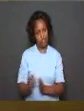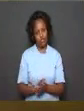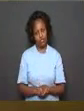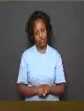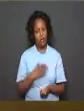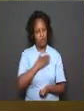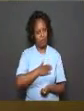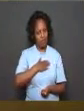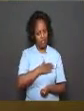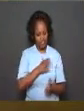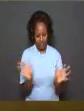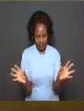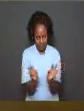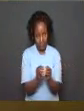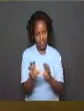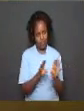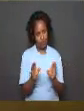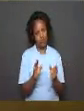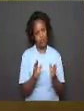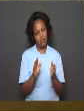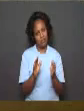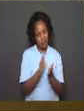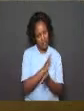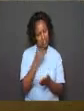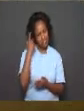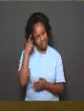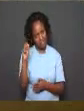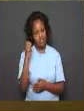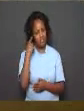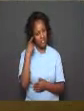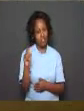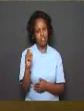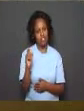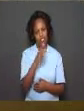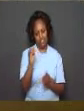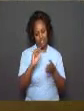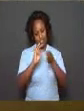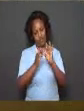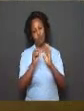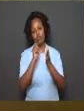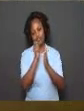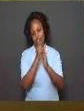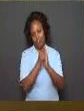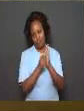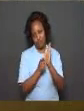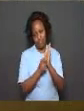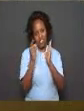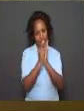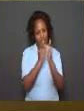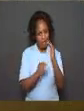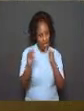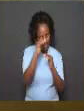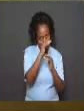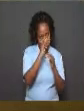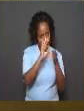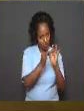ready? Please assemble your writing materials and write definitions of rule